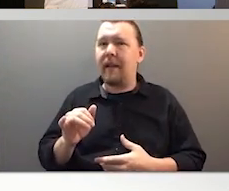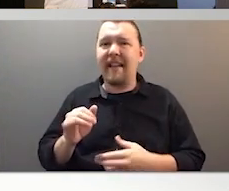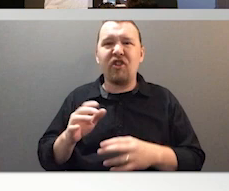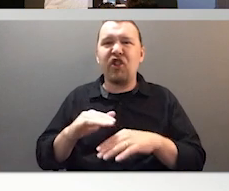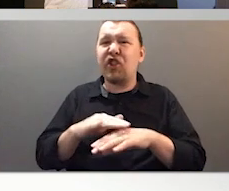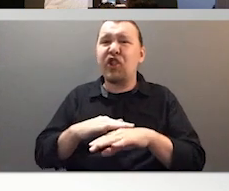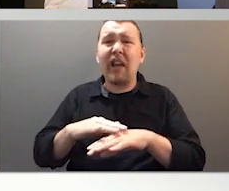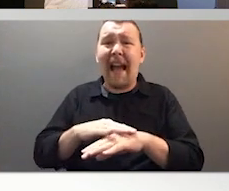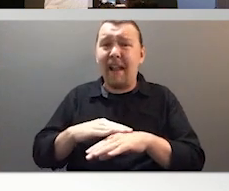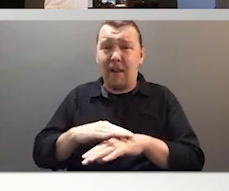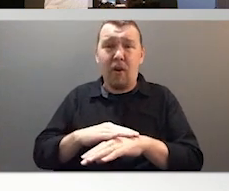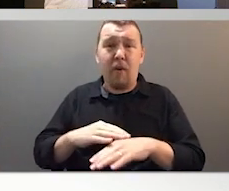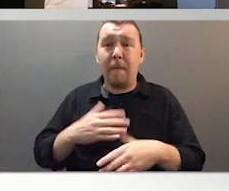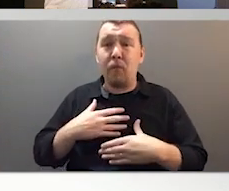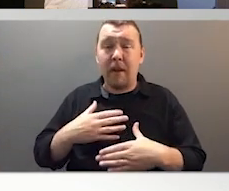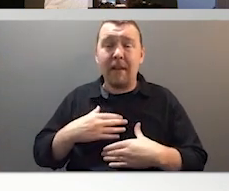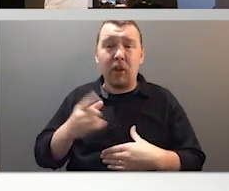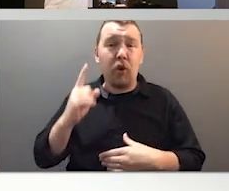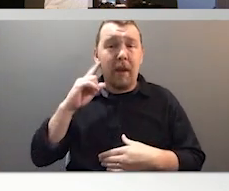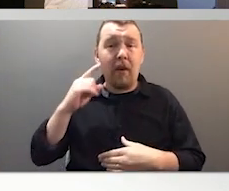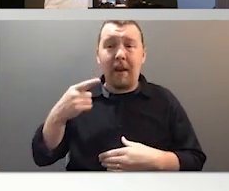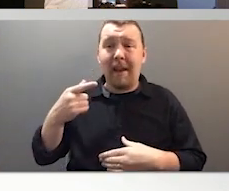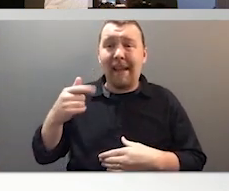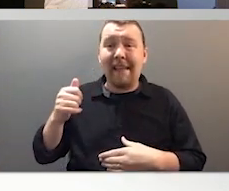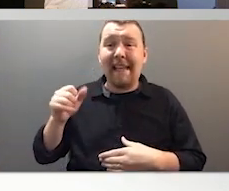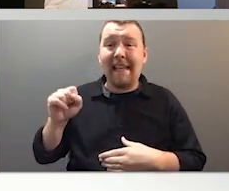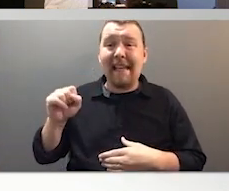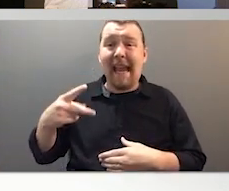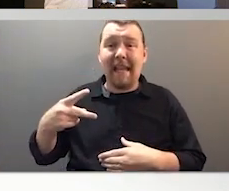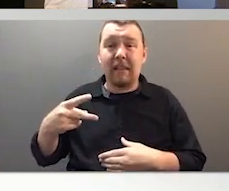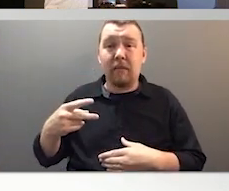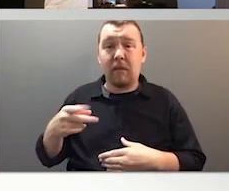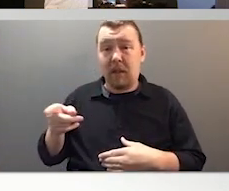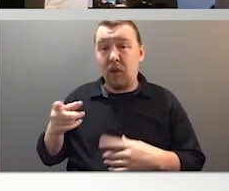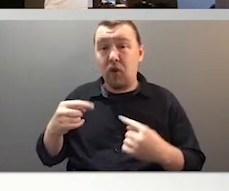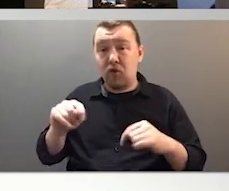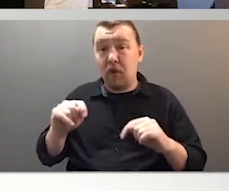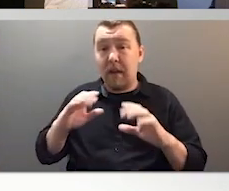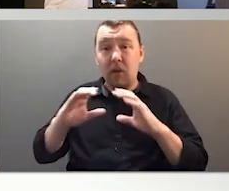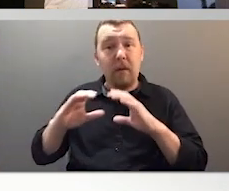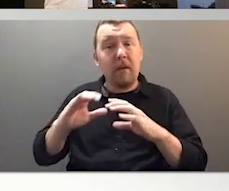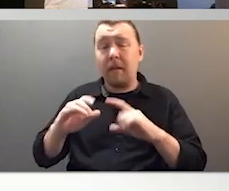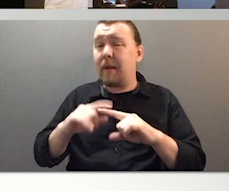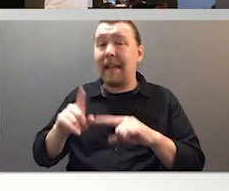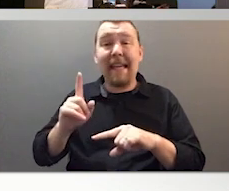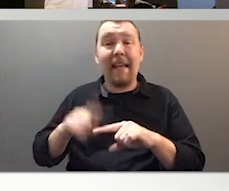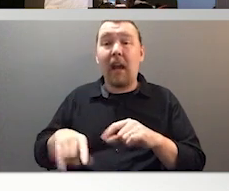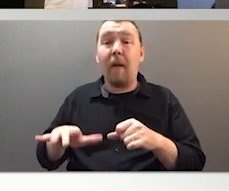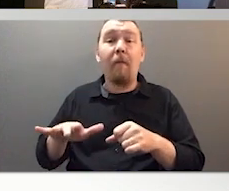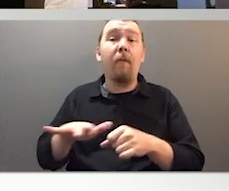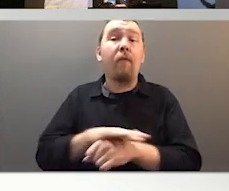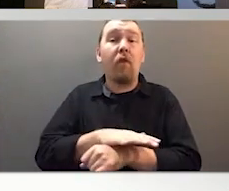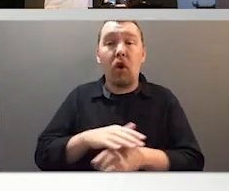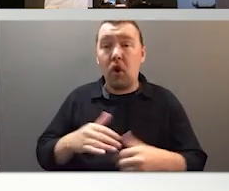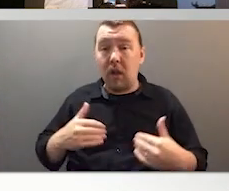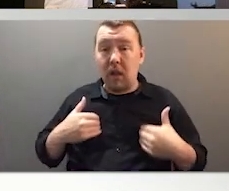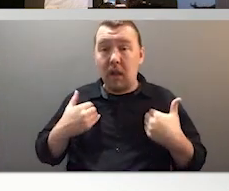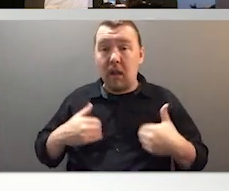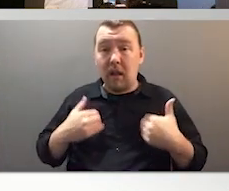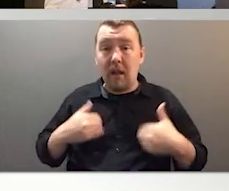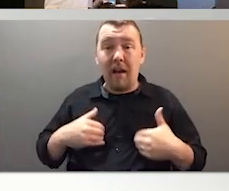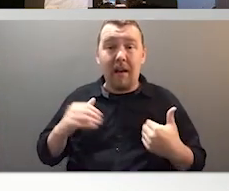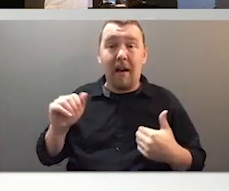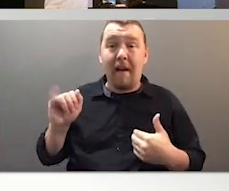a gasping kind of noise. So they're trying to communicate, but they can't get a full lung of air to project their